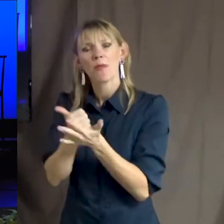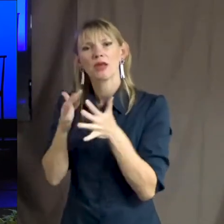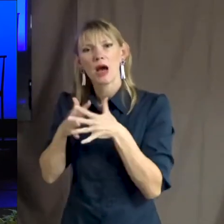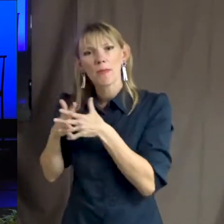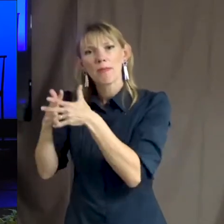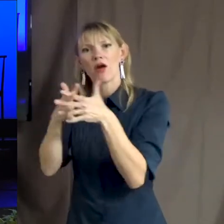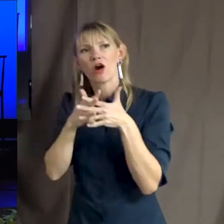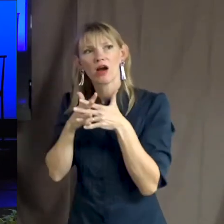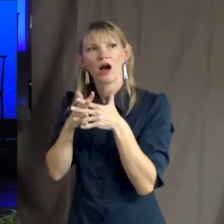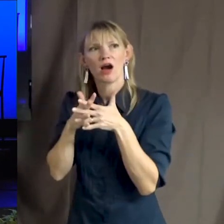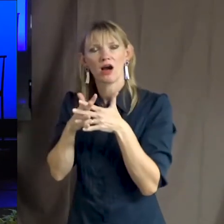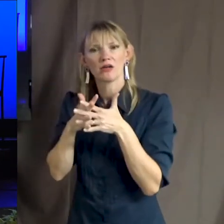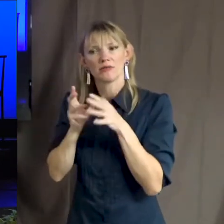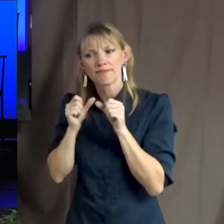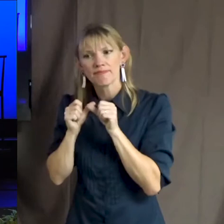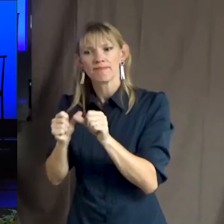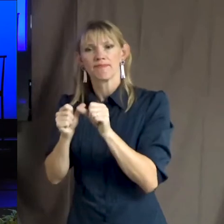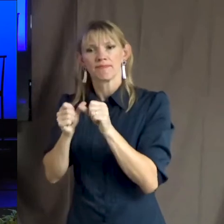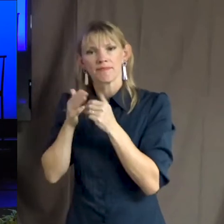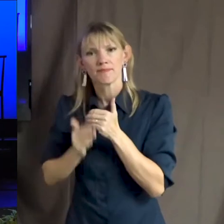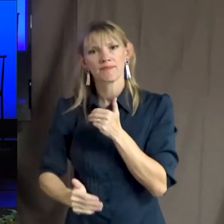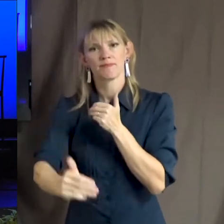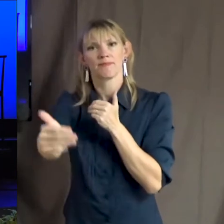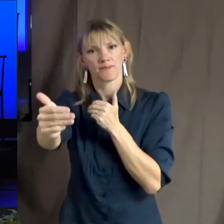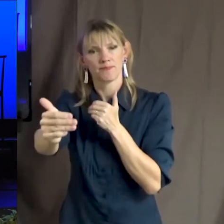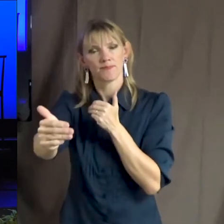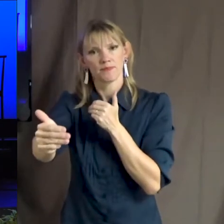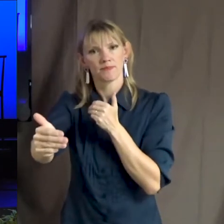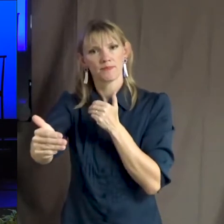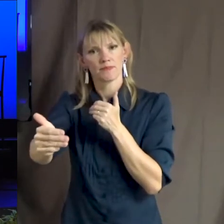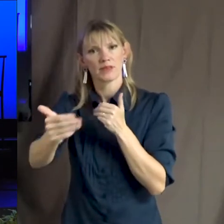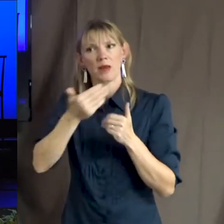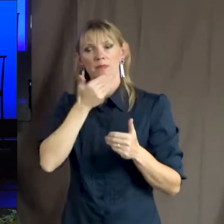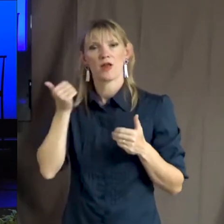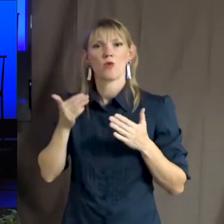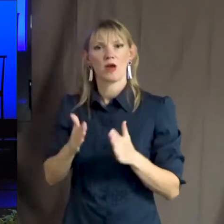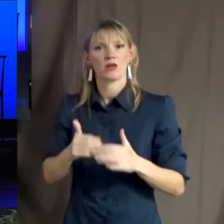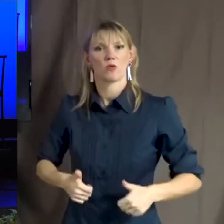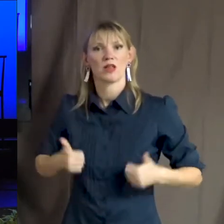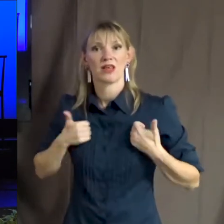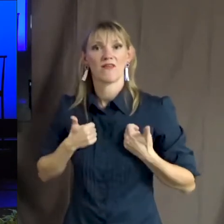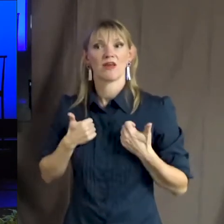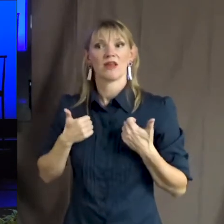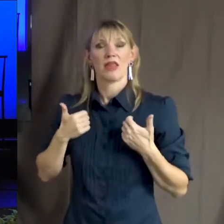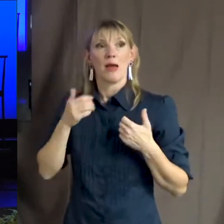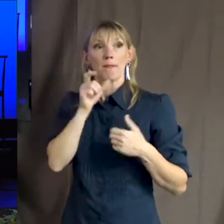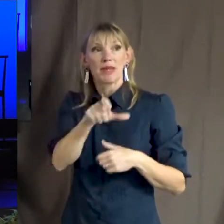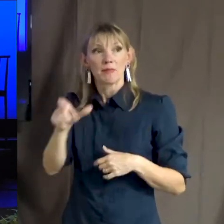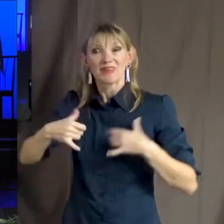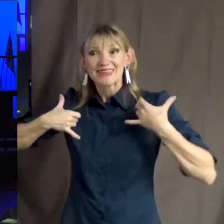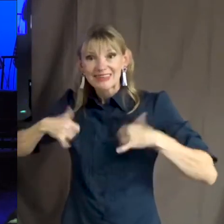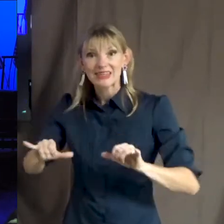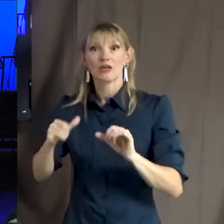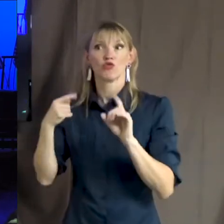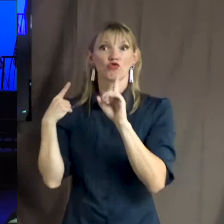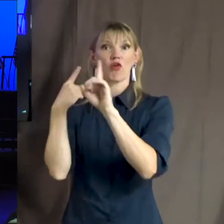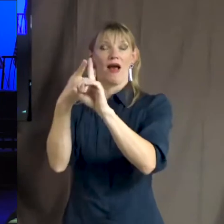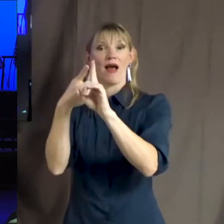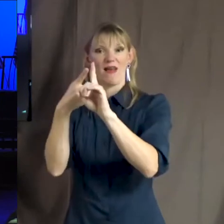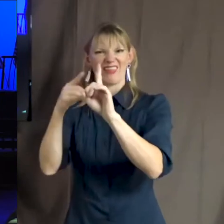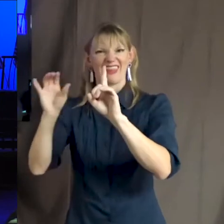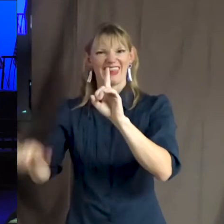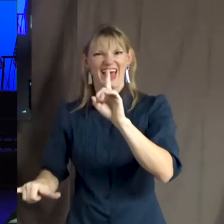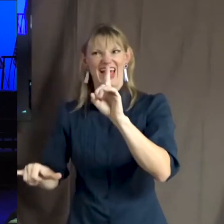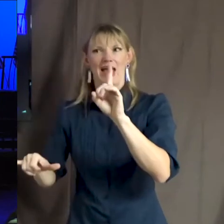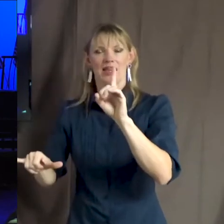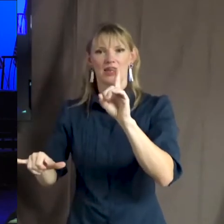bastion for freedom in the world, a beacon for a greater way of living that people still strive for, and hopefully we still strive to be as a